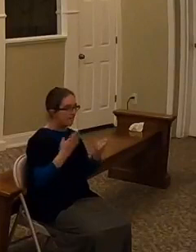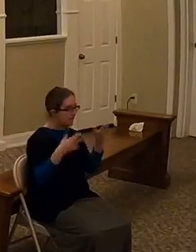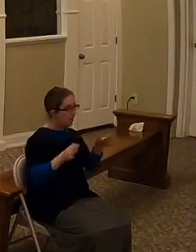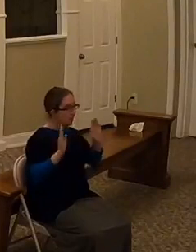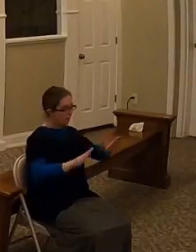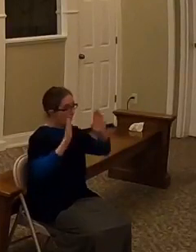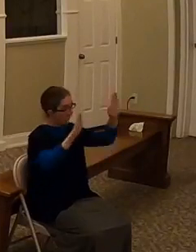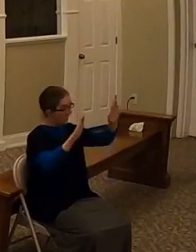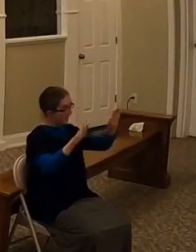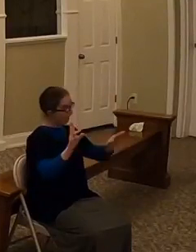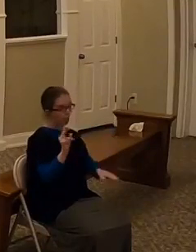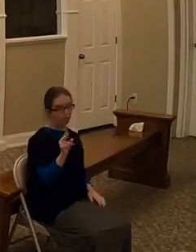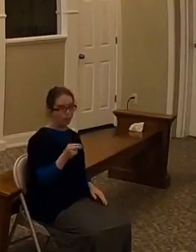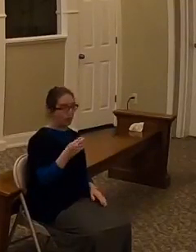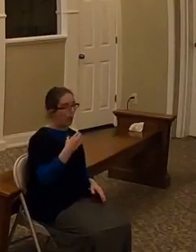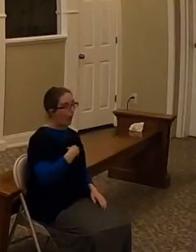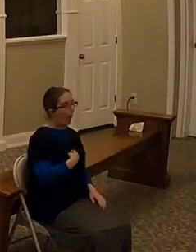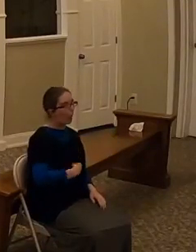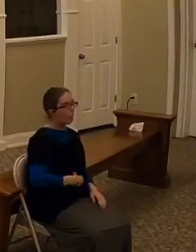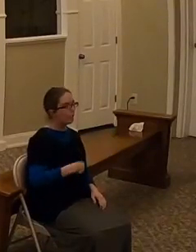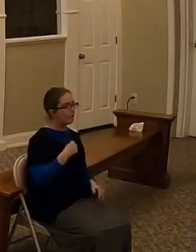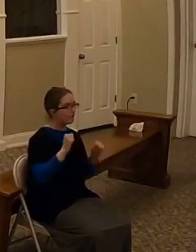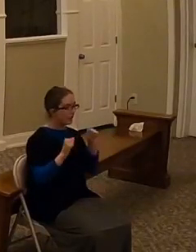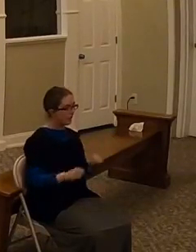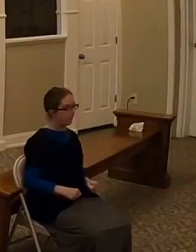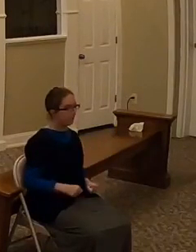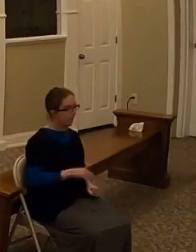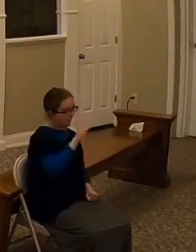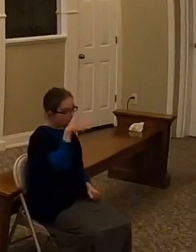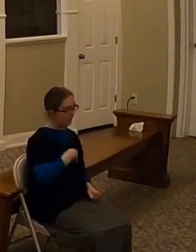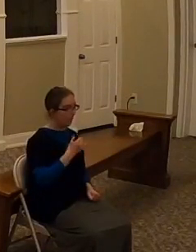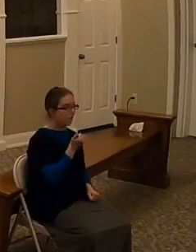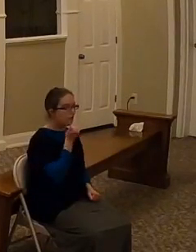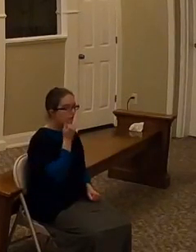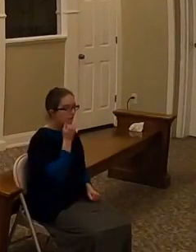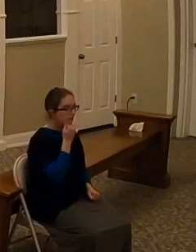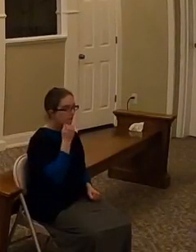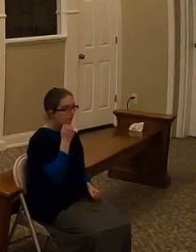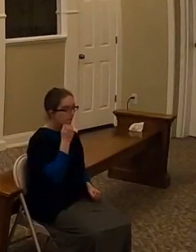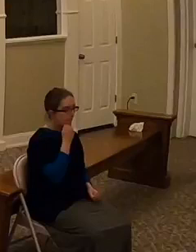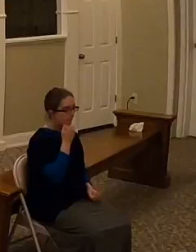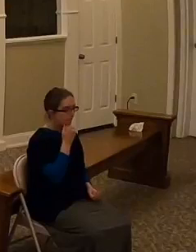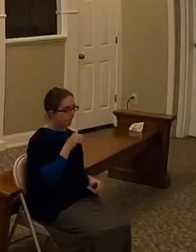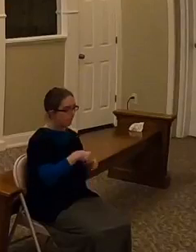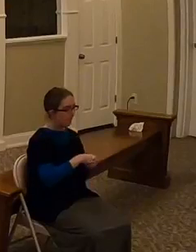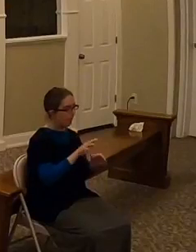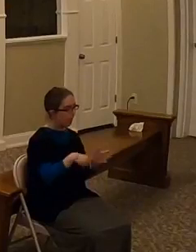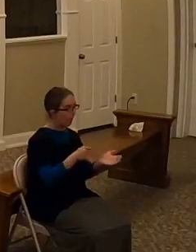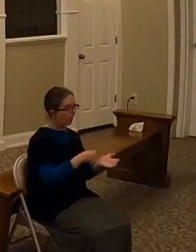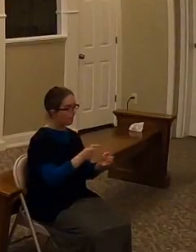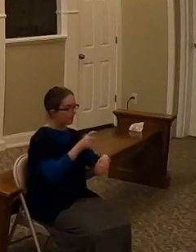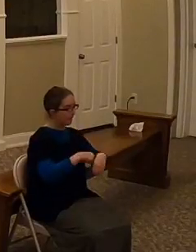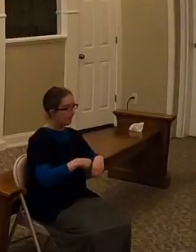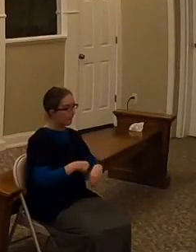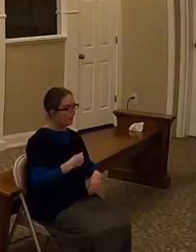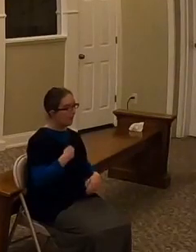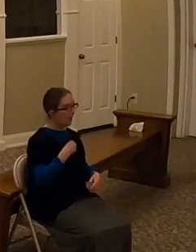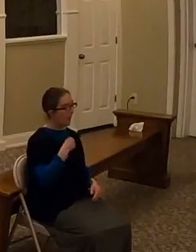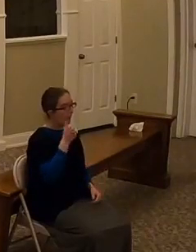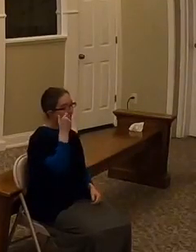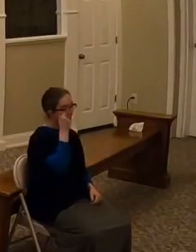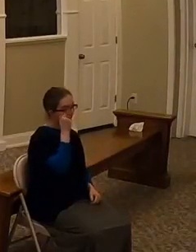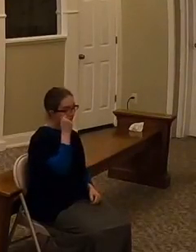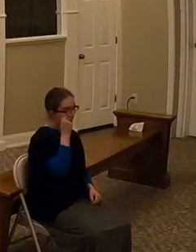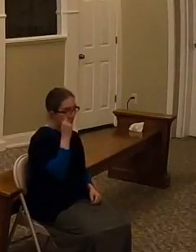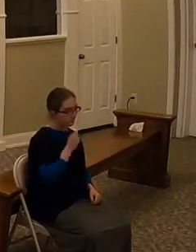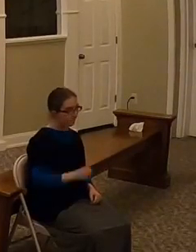No. I wish I could tell you that I had never messed up or made a mistake in all these years, but I can't tell you that because I'm human